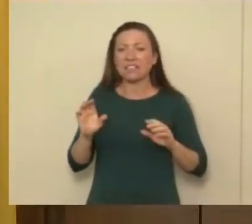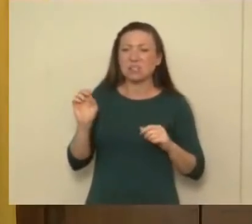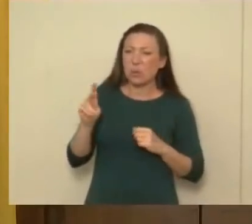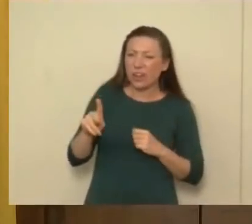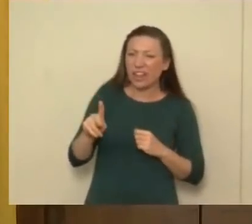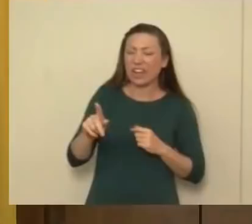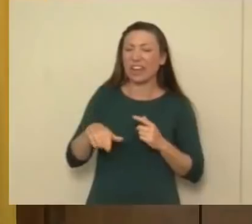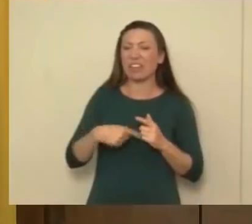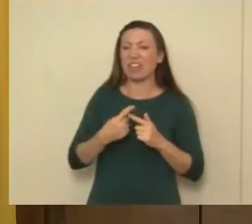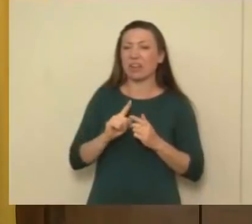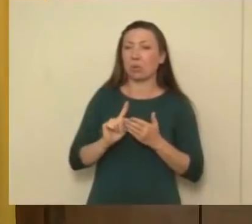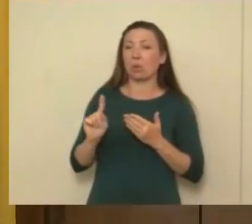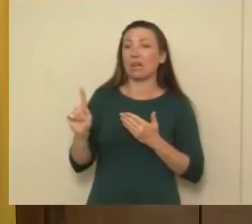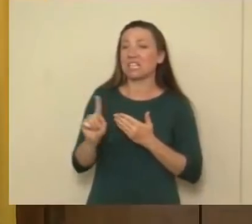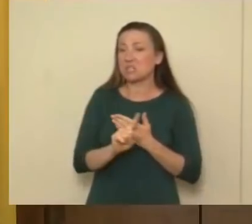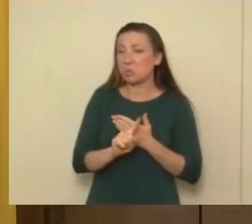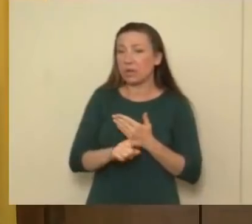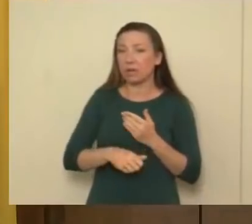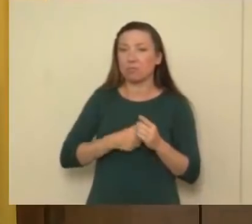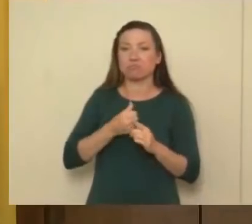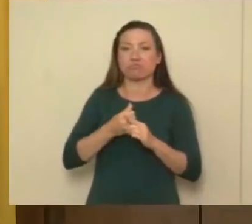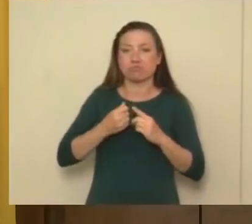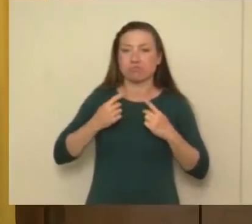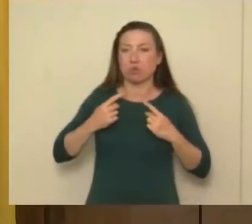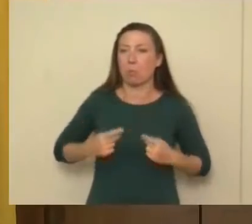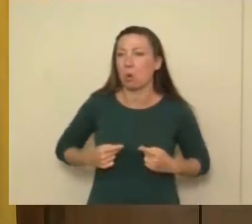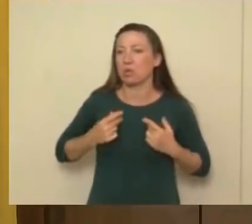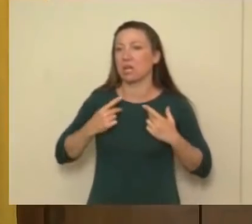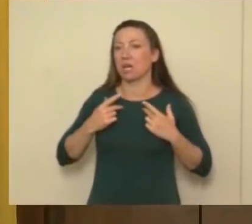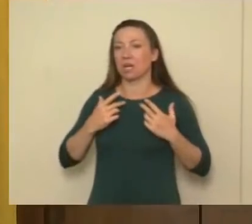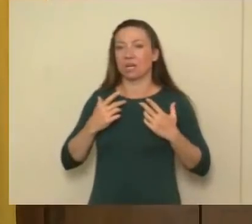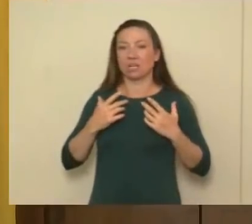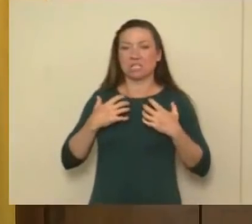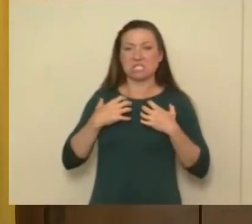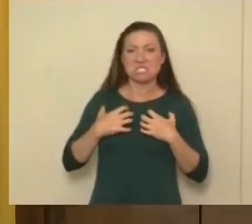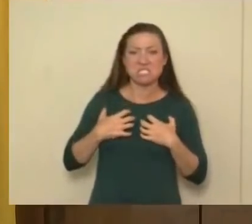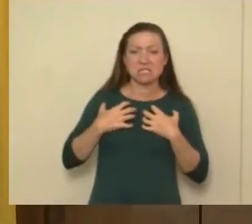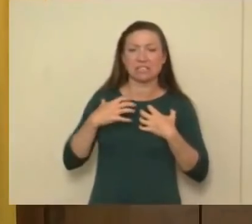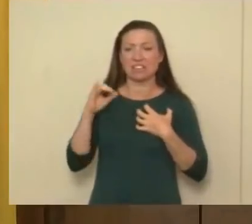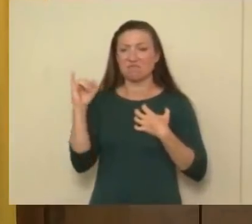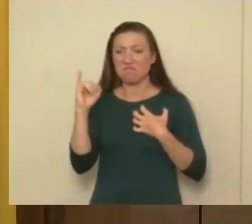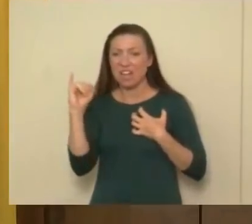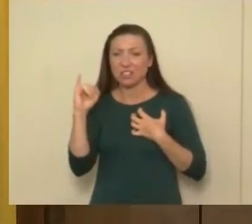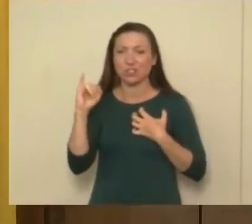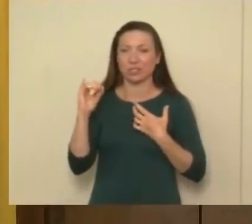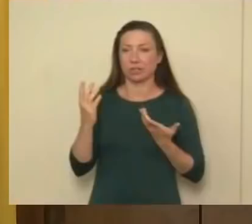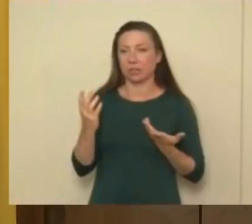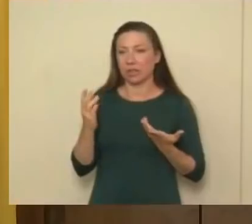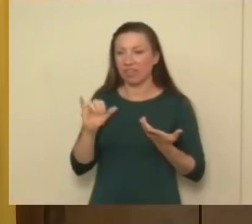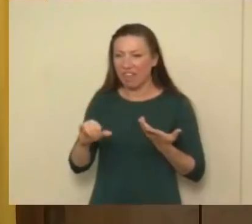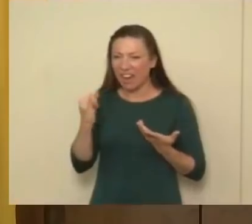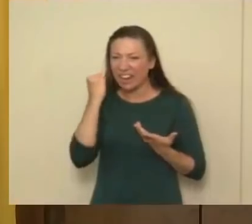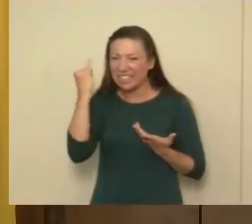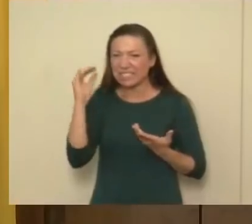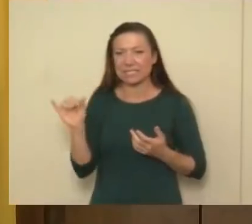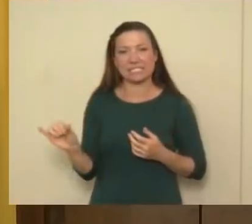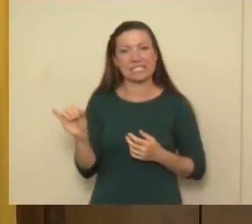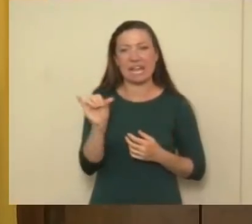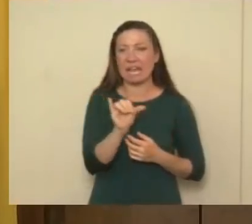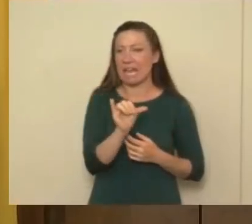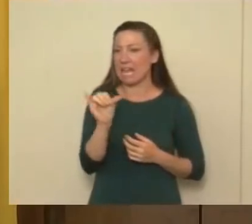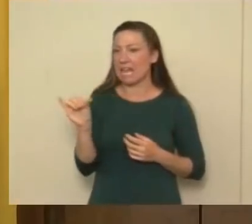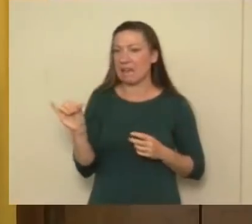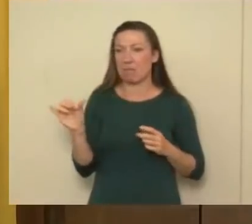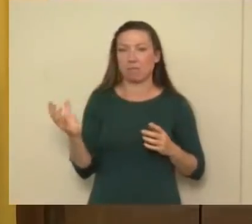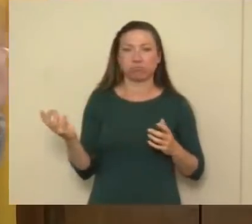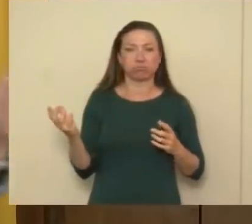infection or pneumonia, or maybe it's 7 or 8 or 9 days later. The same thing often if it's not that 24-hour flu, but you get progressively